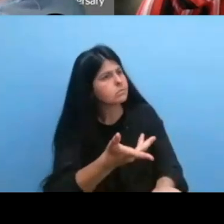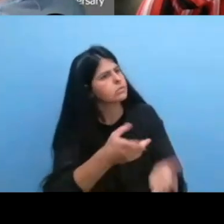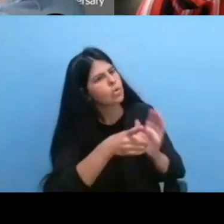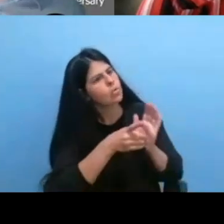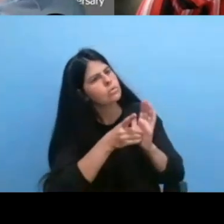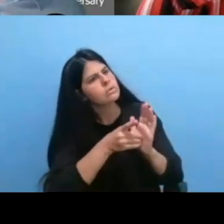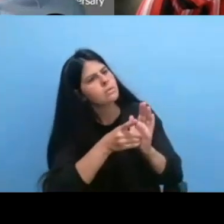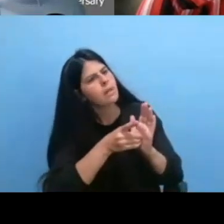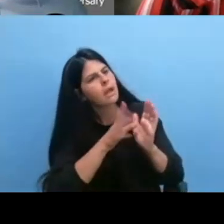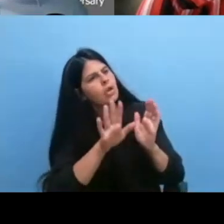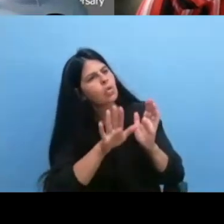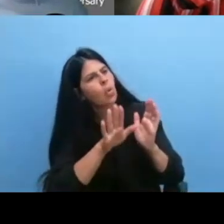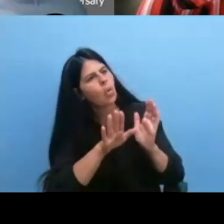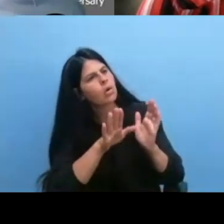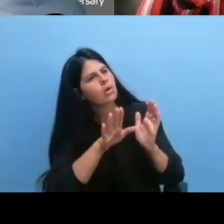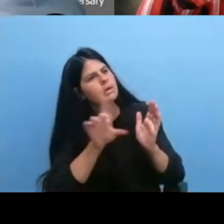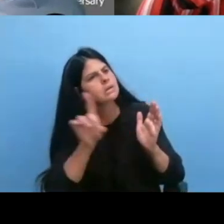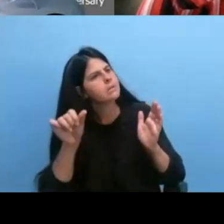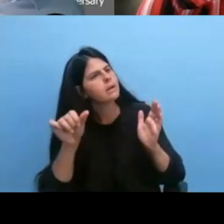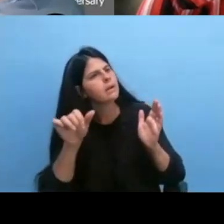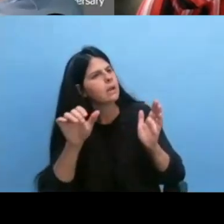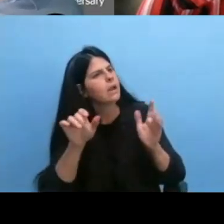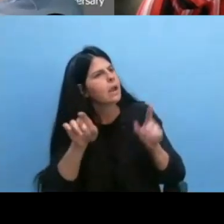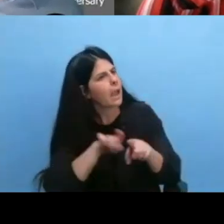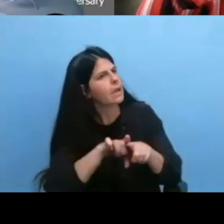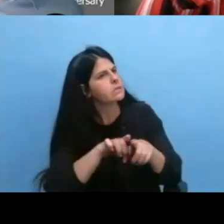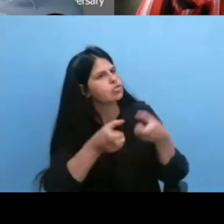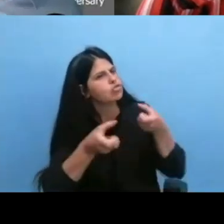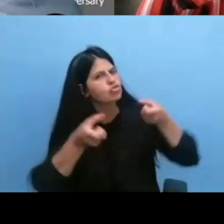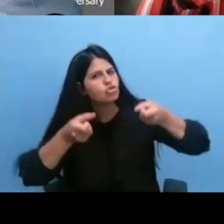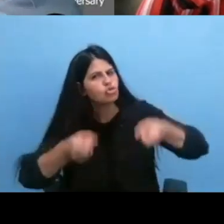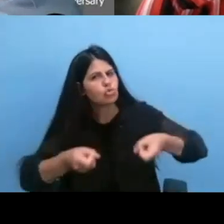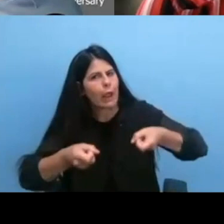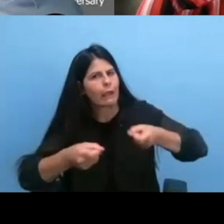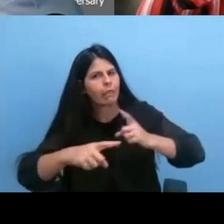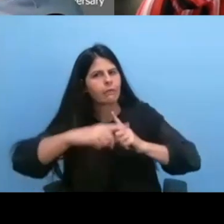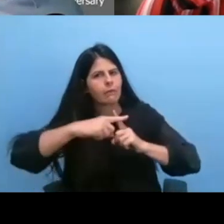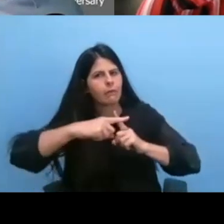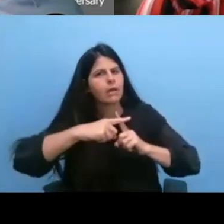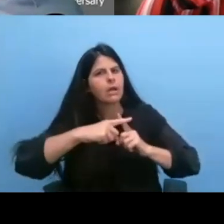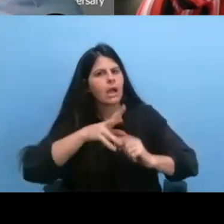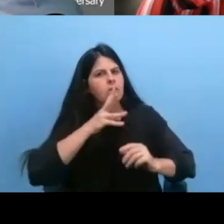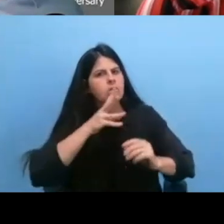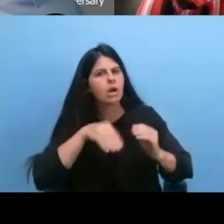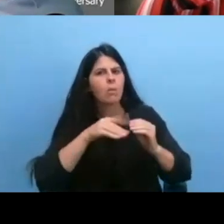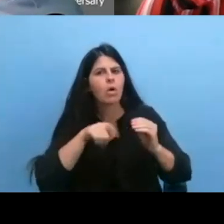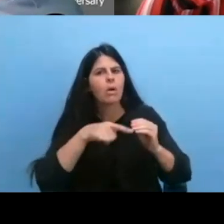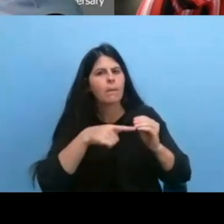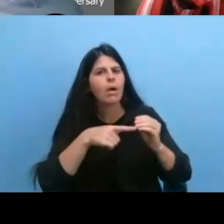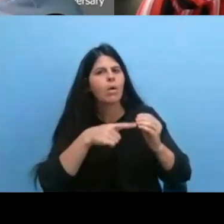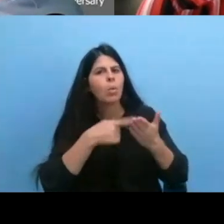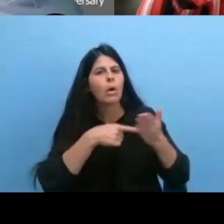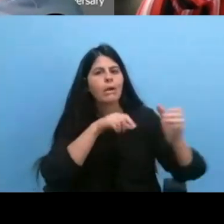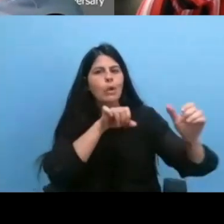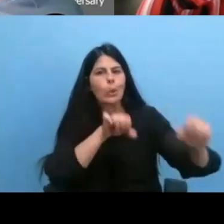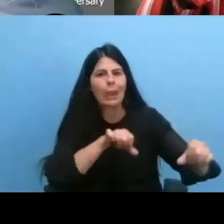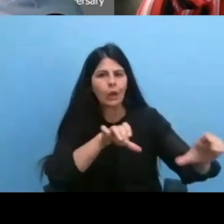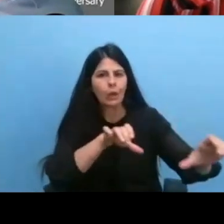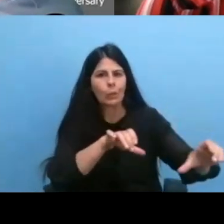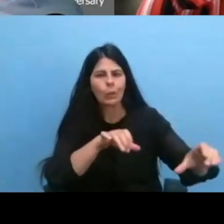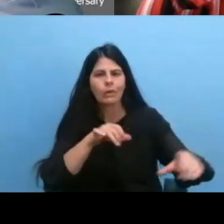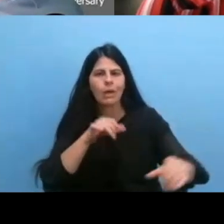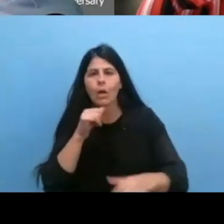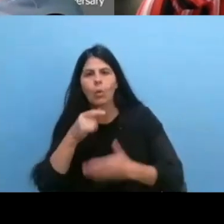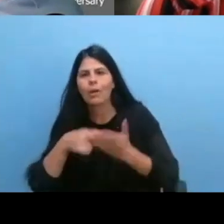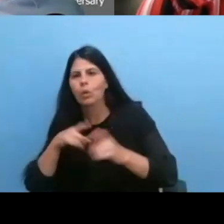strength, and you know, to talk more about what you can do than what you can't do. I was